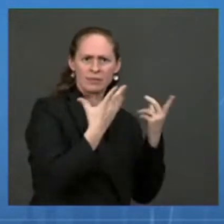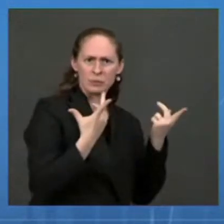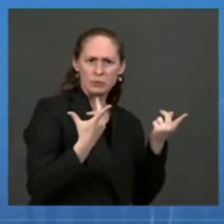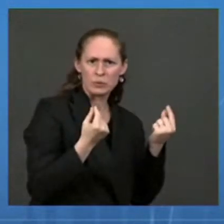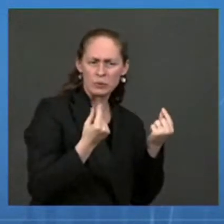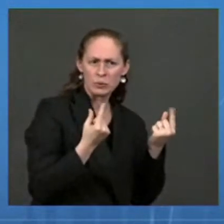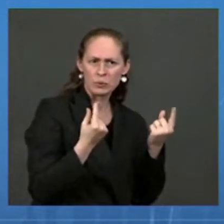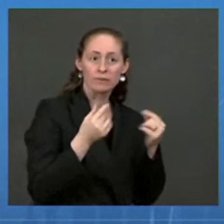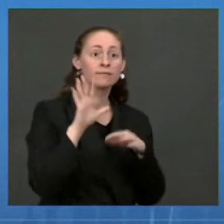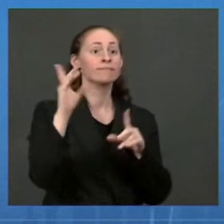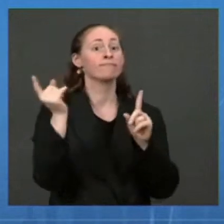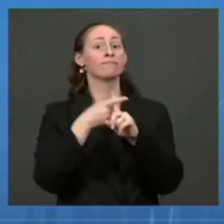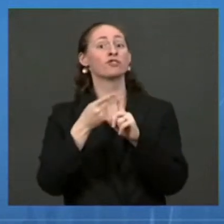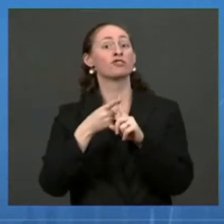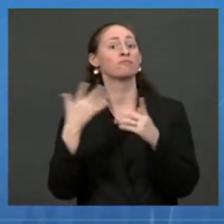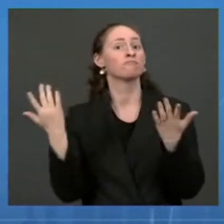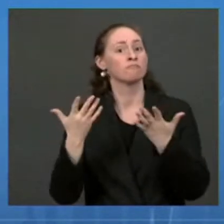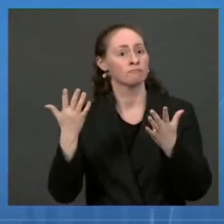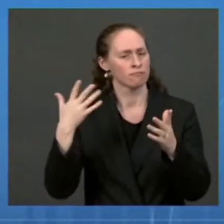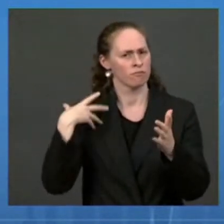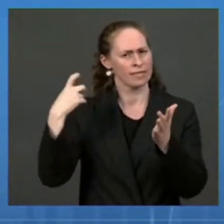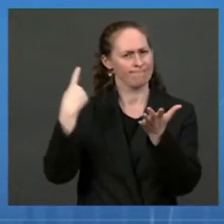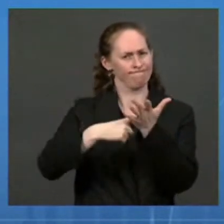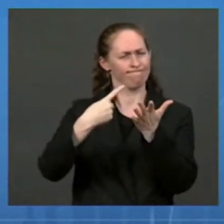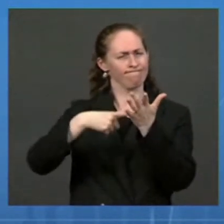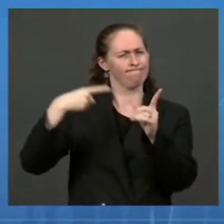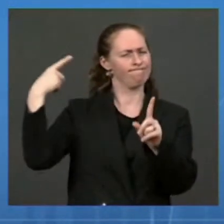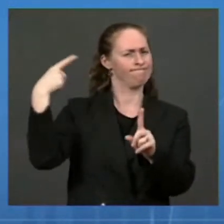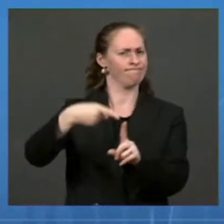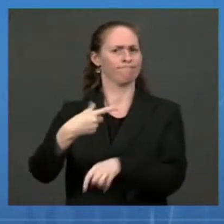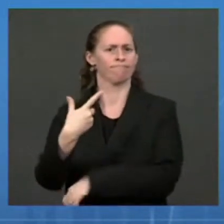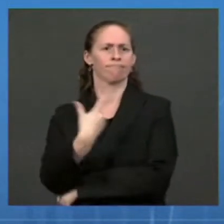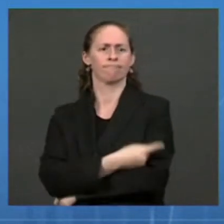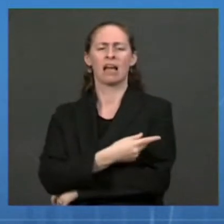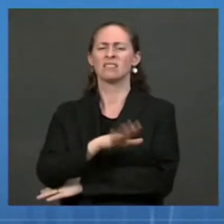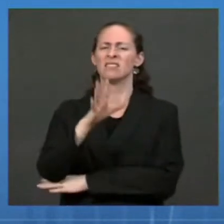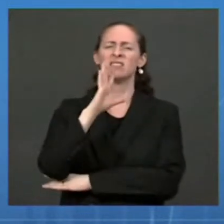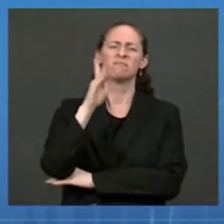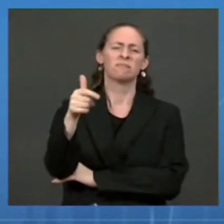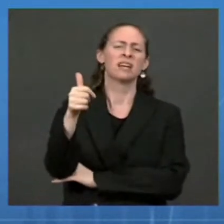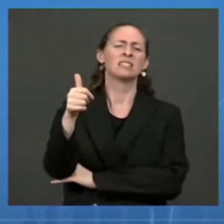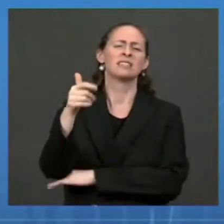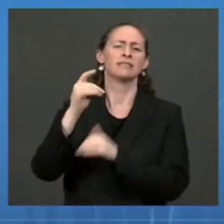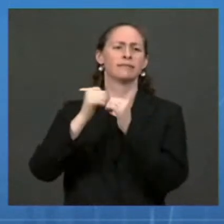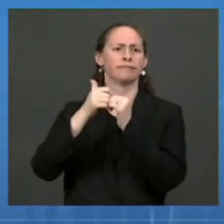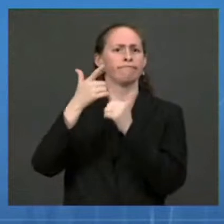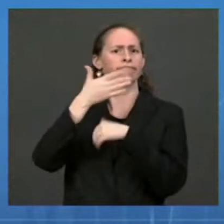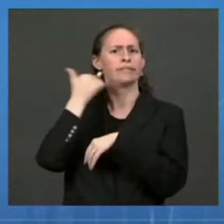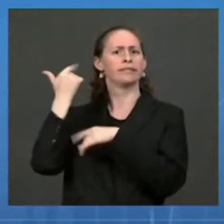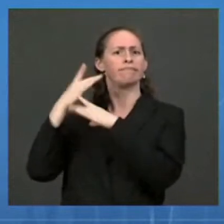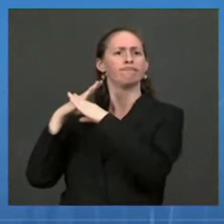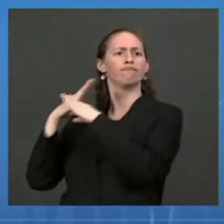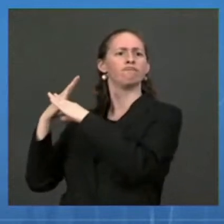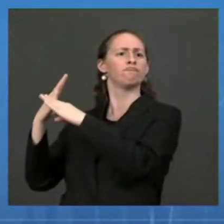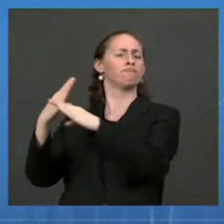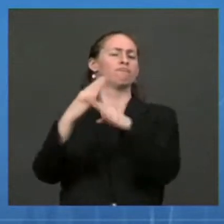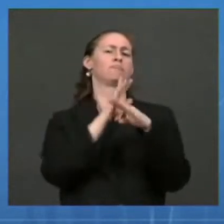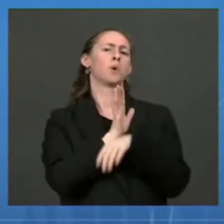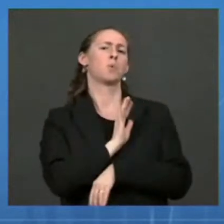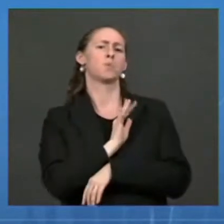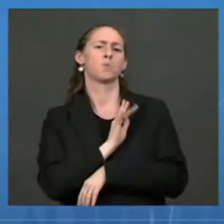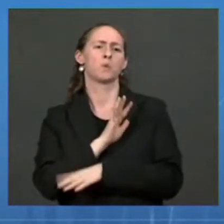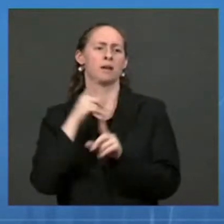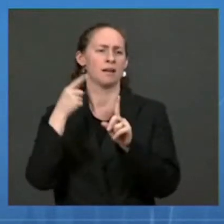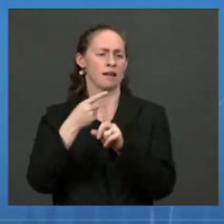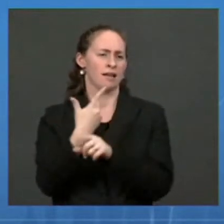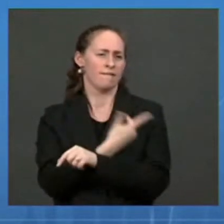vaccinations. We know vaccines are the very best line of defense against the virus, so our top priority remains getting shots